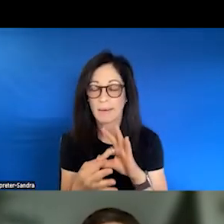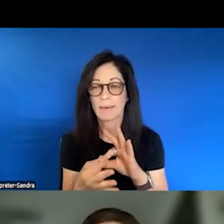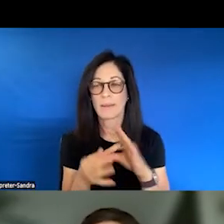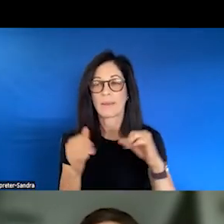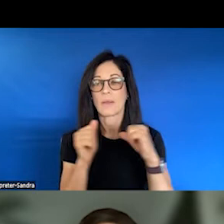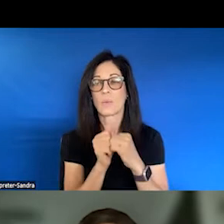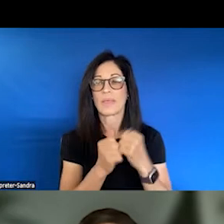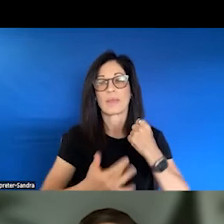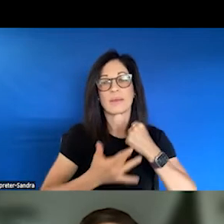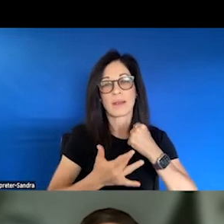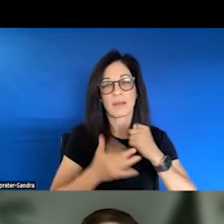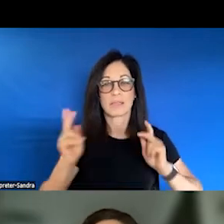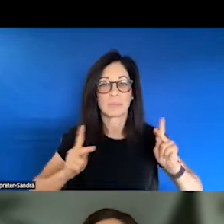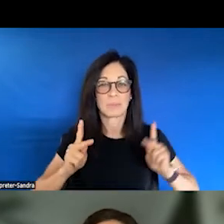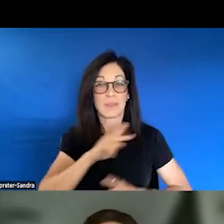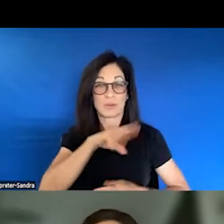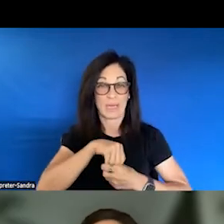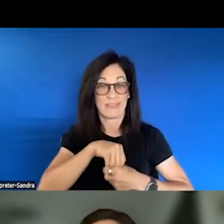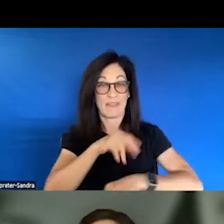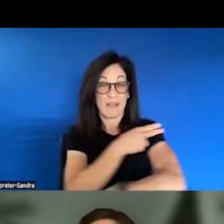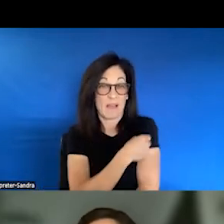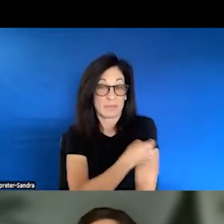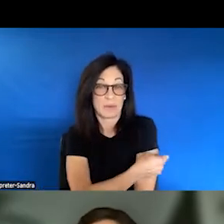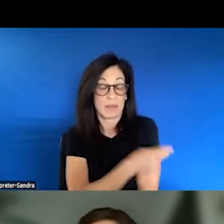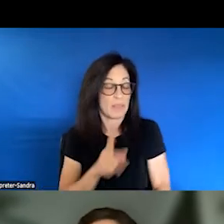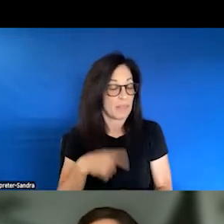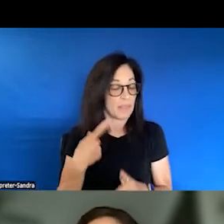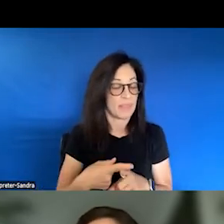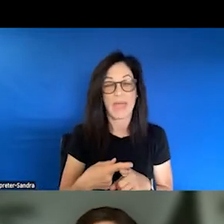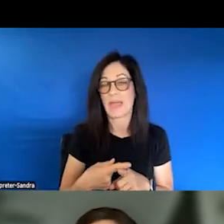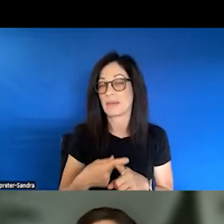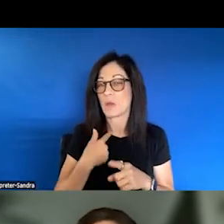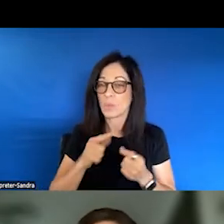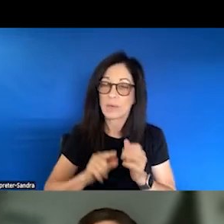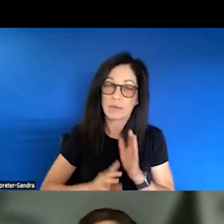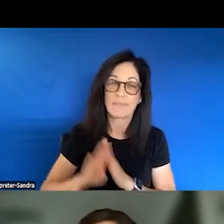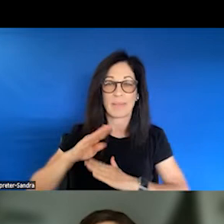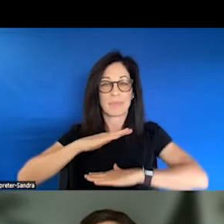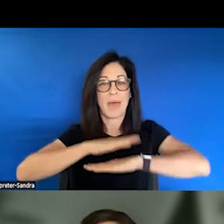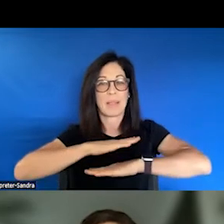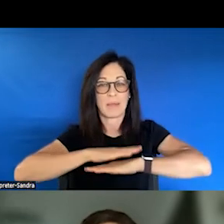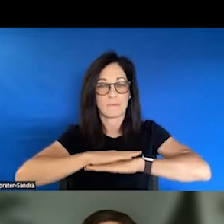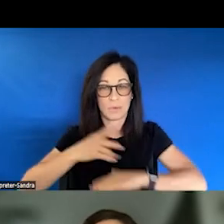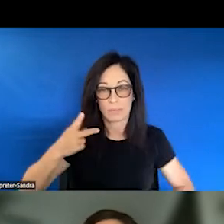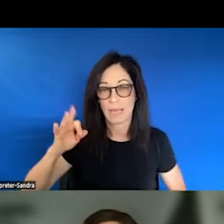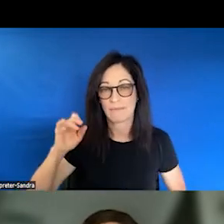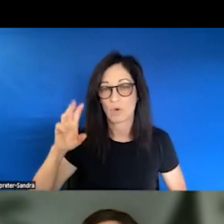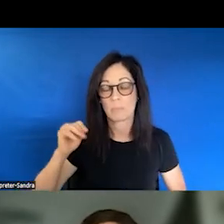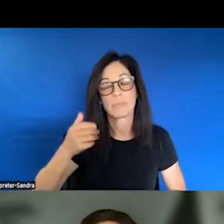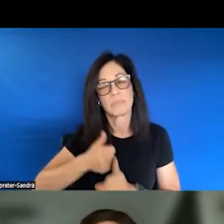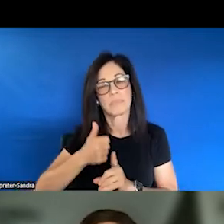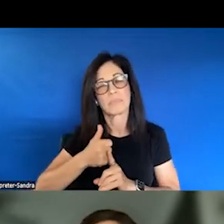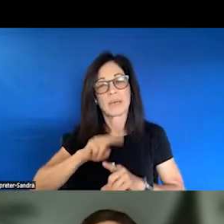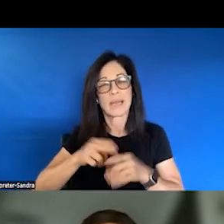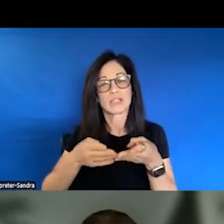the technology folks within the hospital. And then we went on to develop the platform, which is a nationwide behavioral